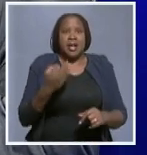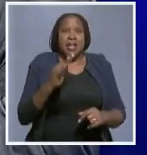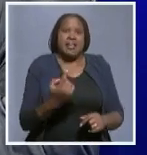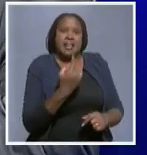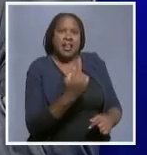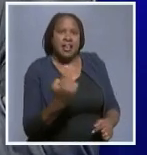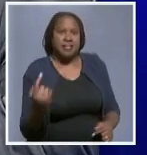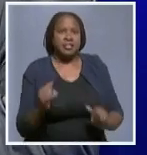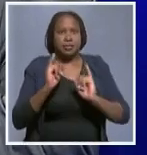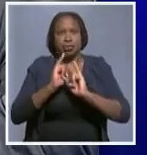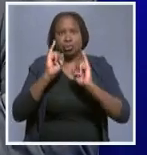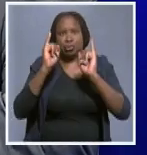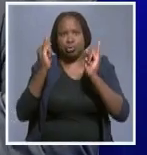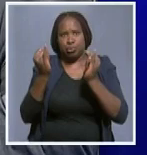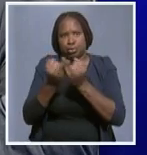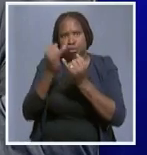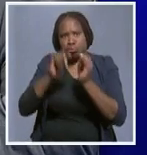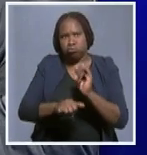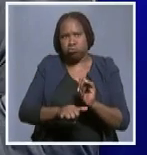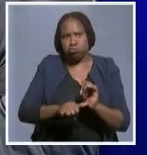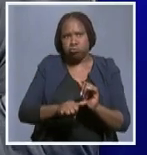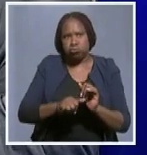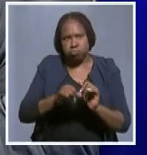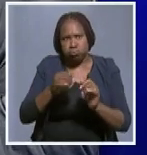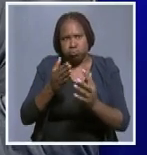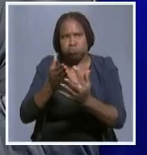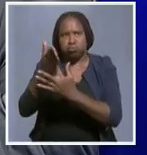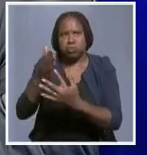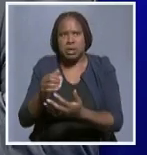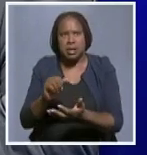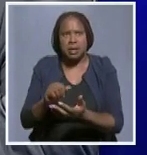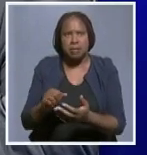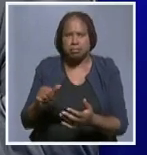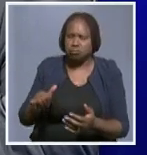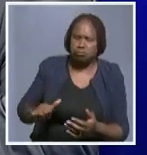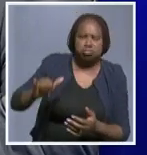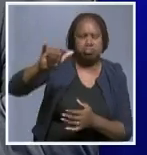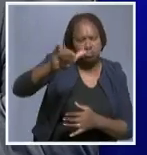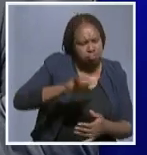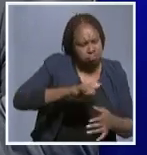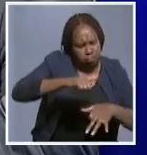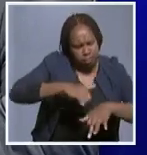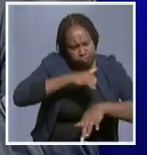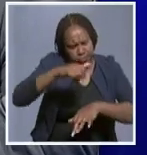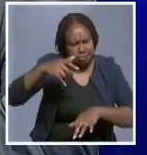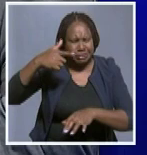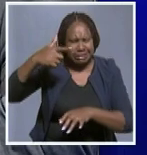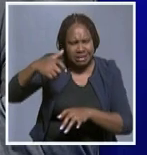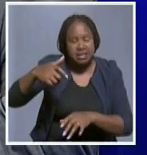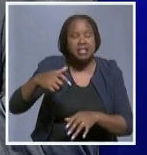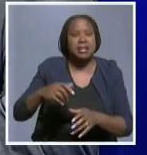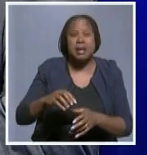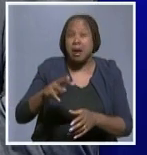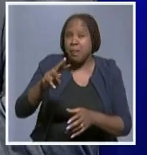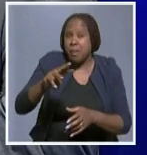every institution go out there and map and fly the whole country, it will be millions, maybe moving into